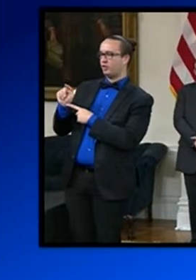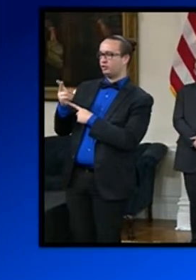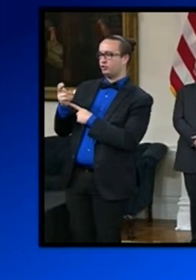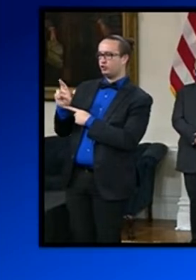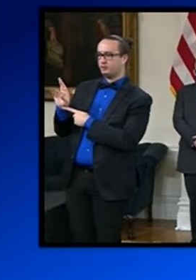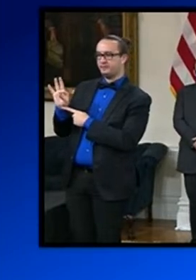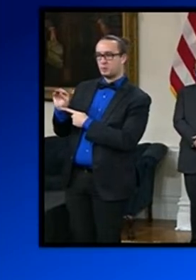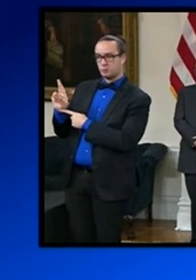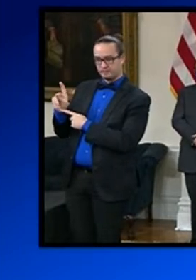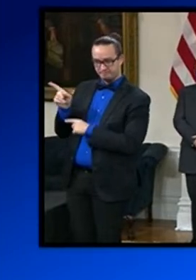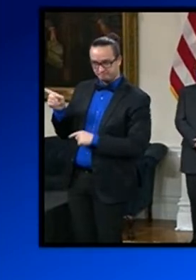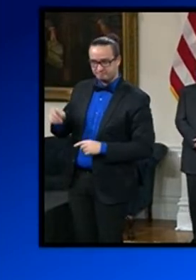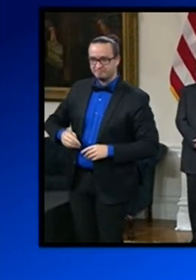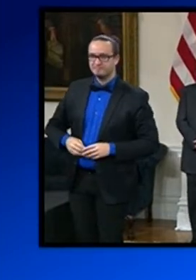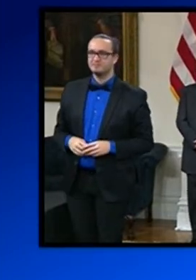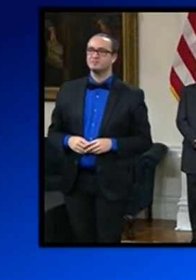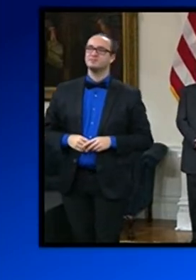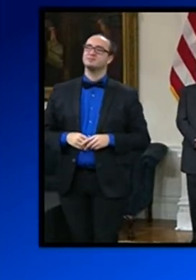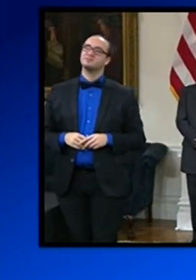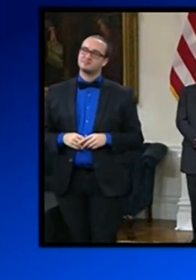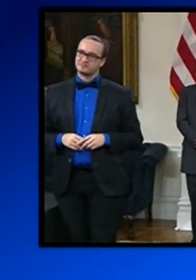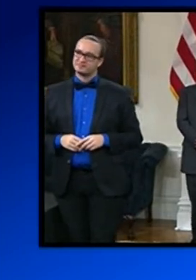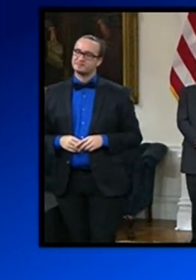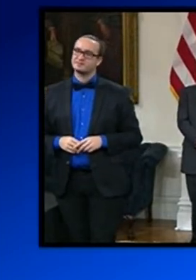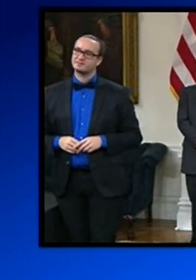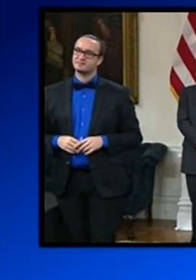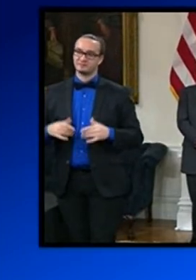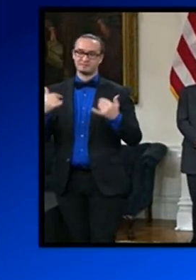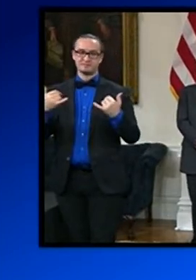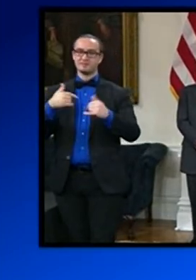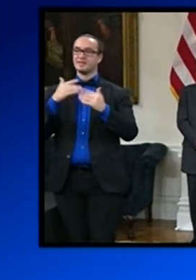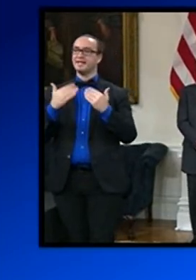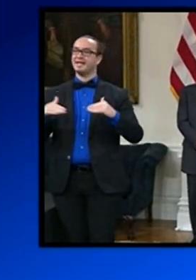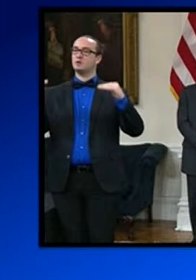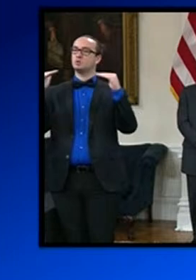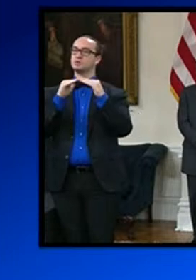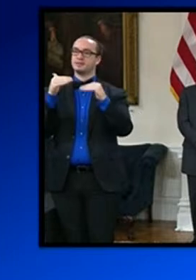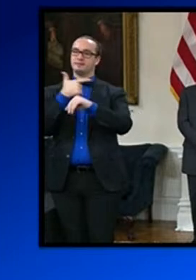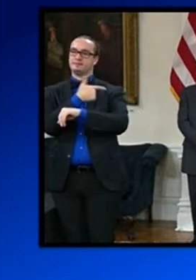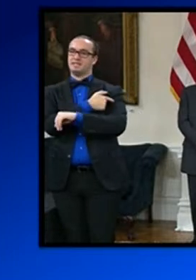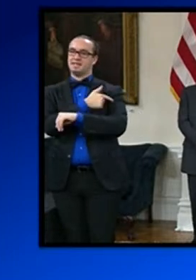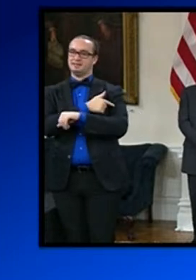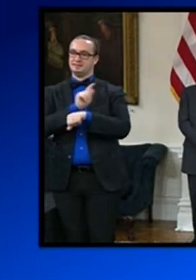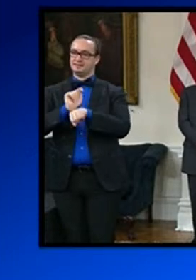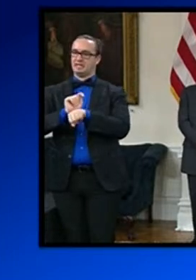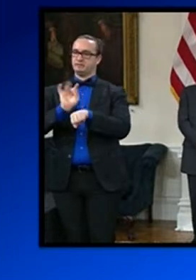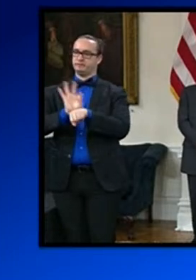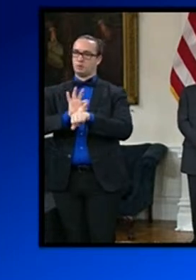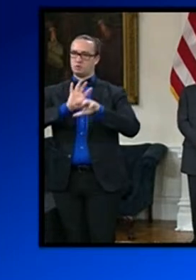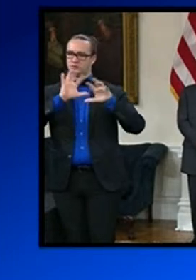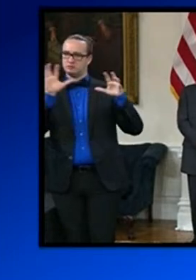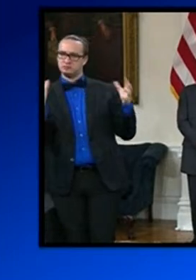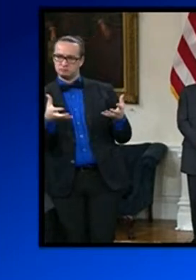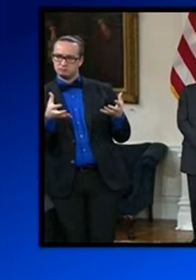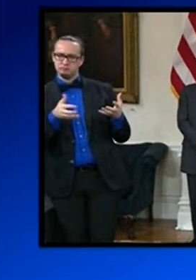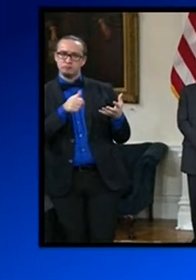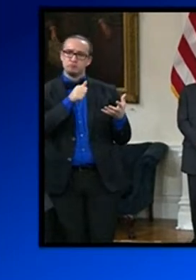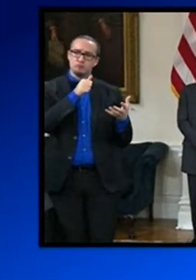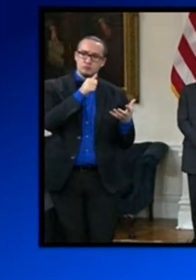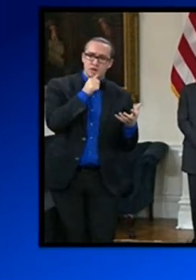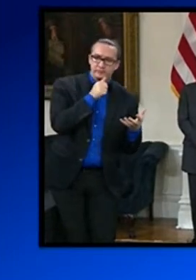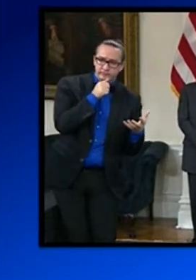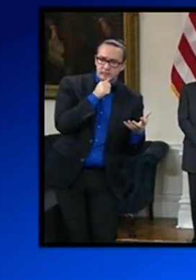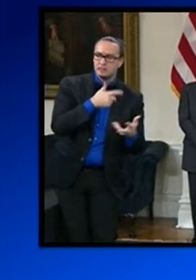Vaccine Equity Task Force is partnering with a wide range of public and private entities who all share the same goal, and